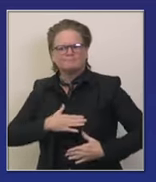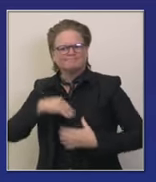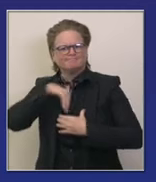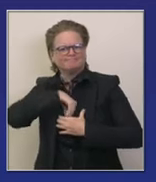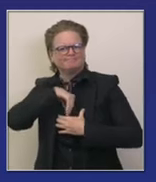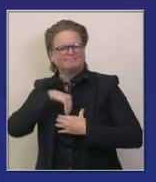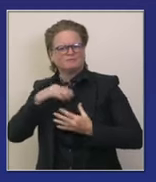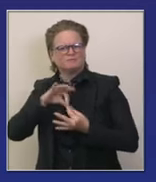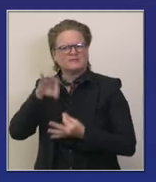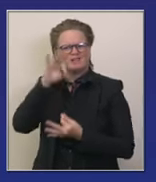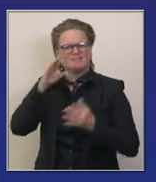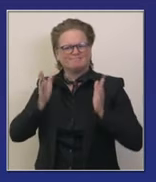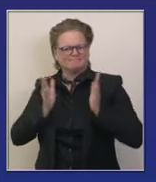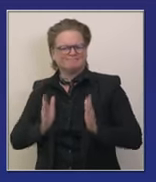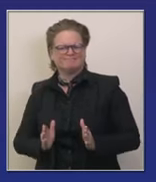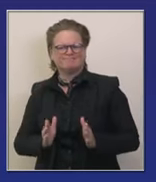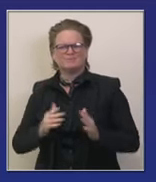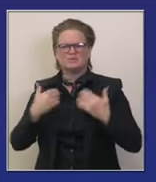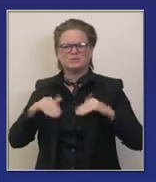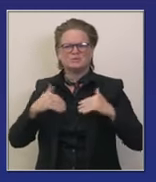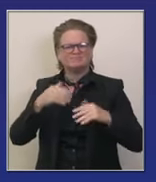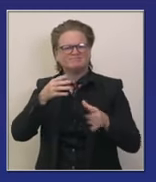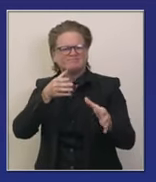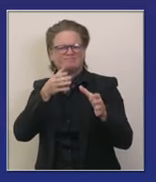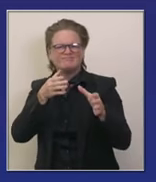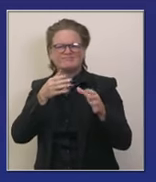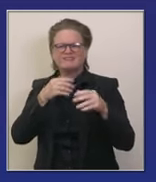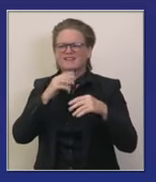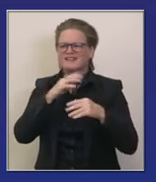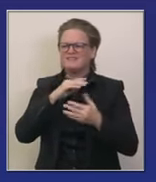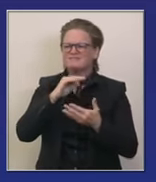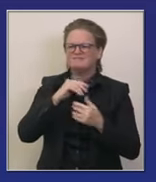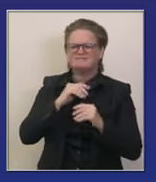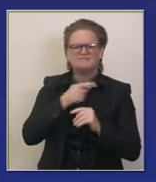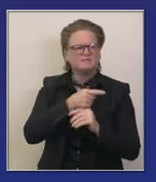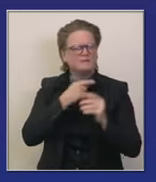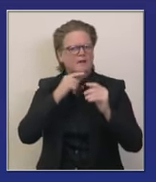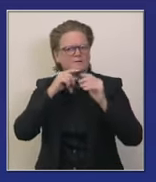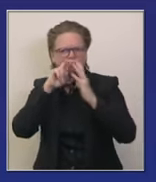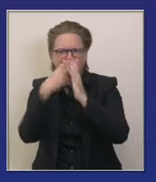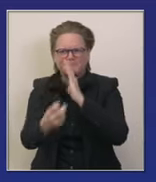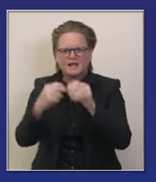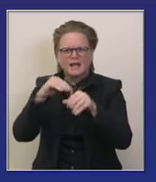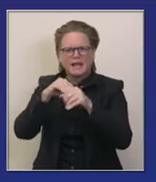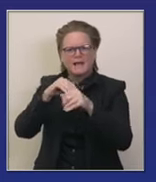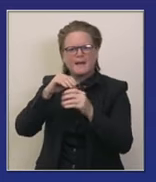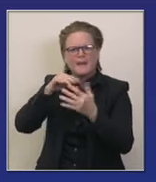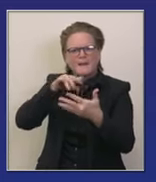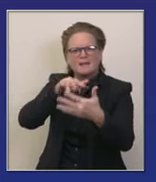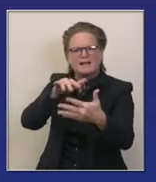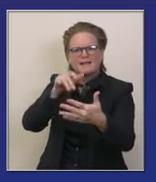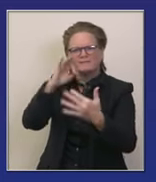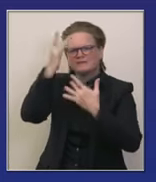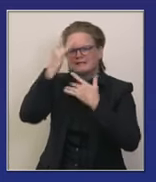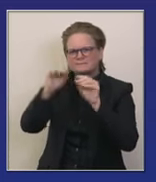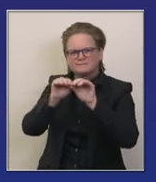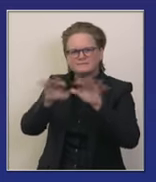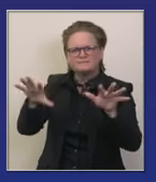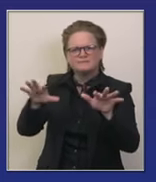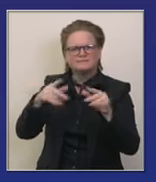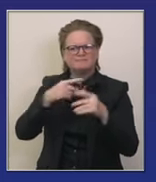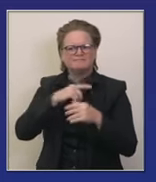very active in the fight to eliminate this pandemic, to mitigate not just the spread of this virus,